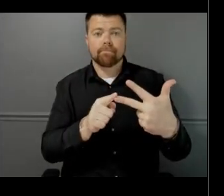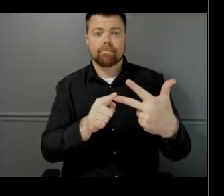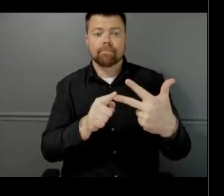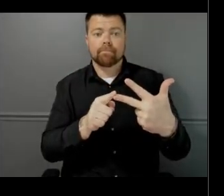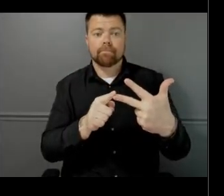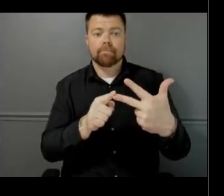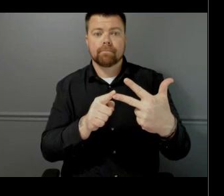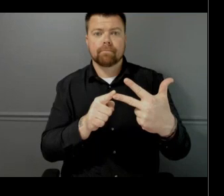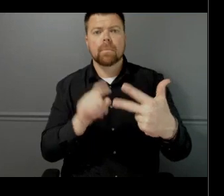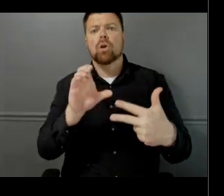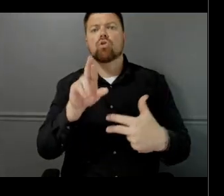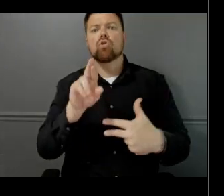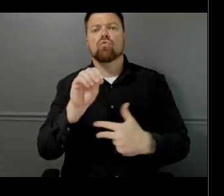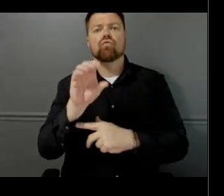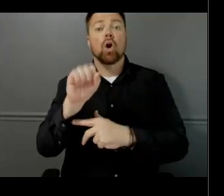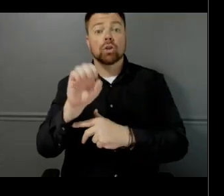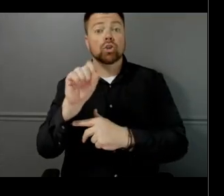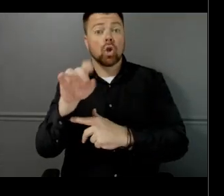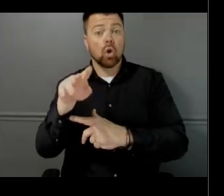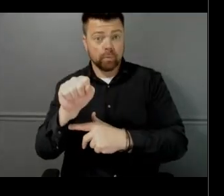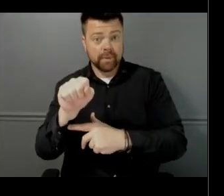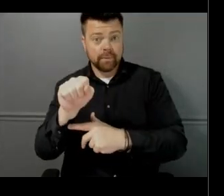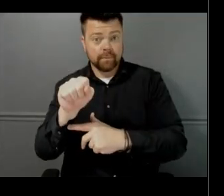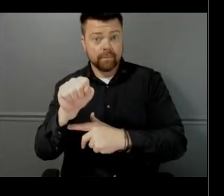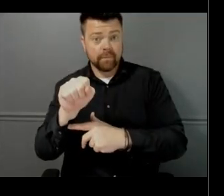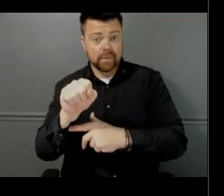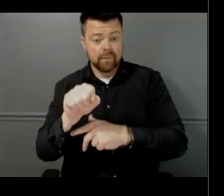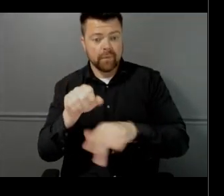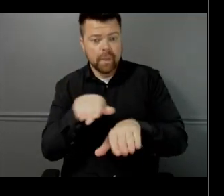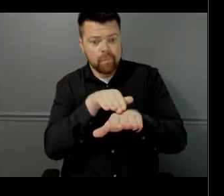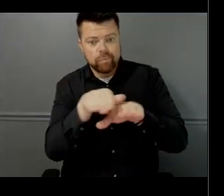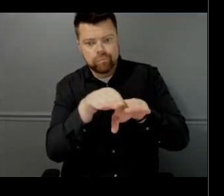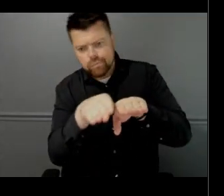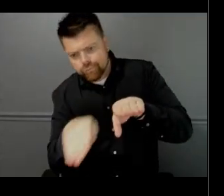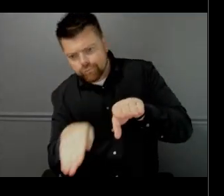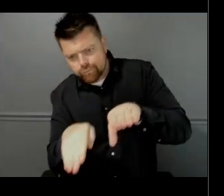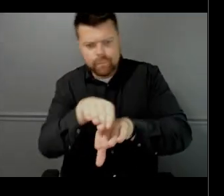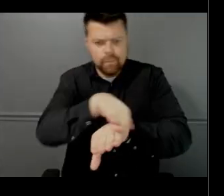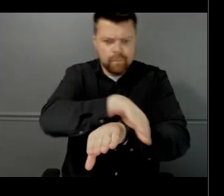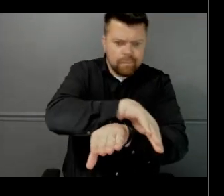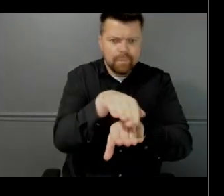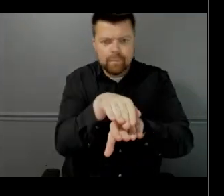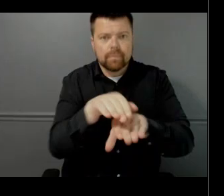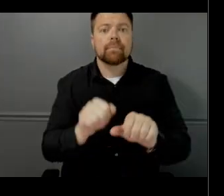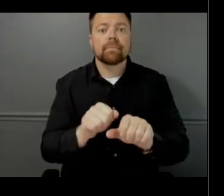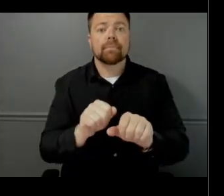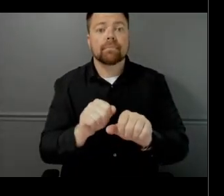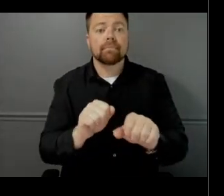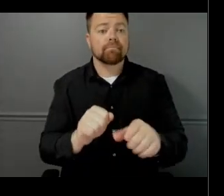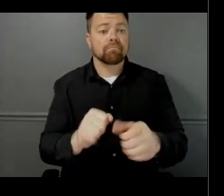And the third option, cross slopes. So we'll go ahead and launch this poll.